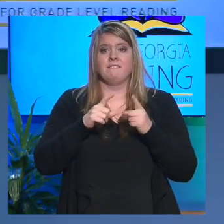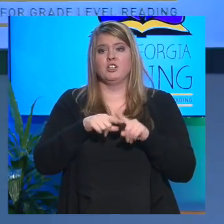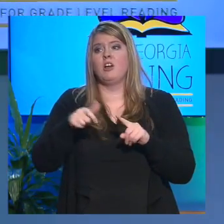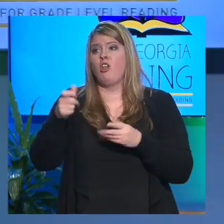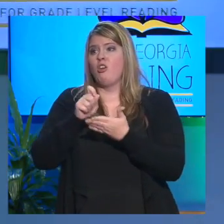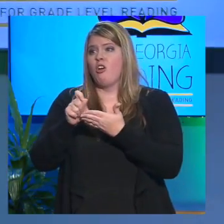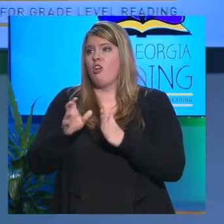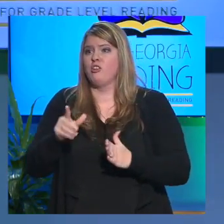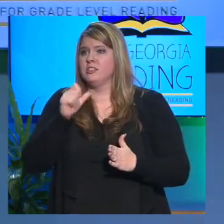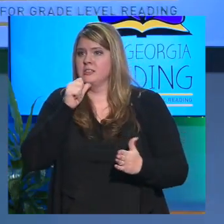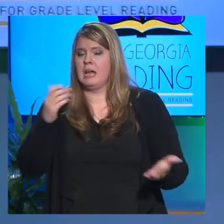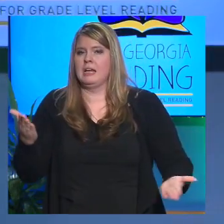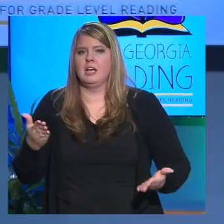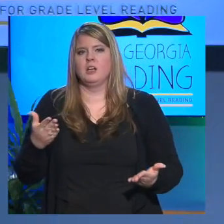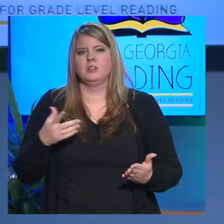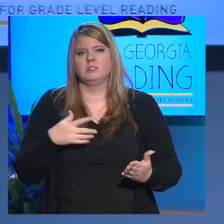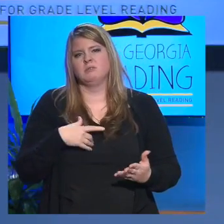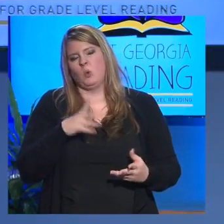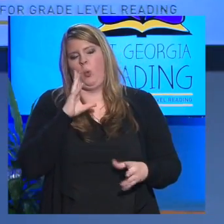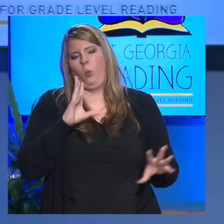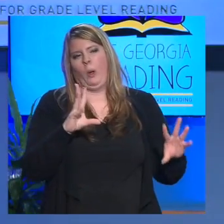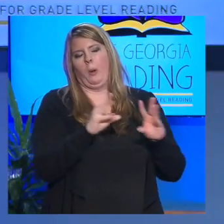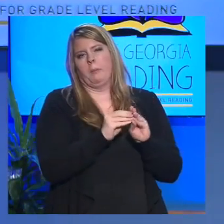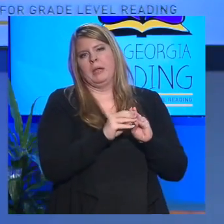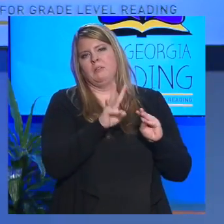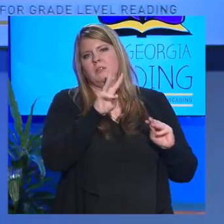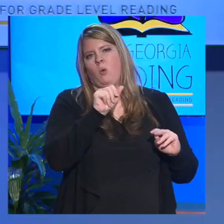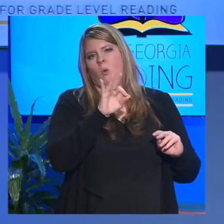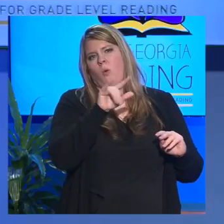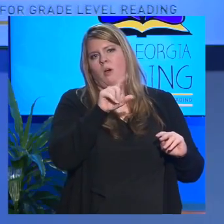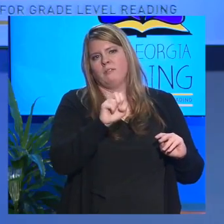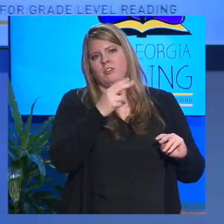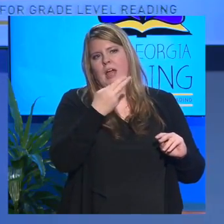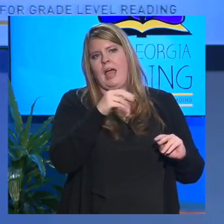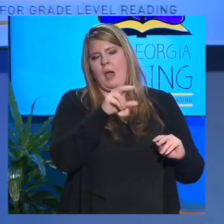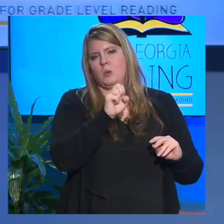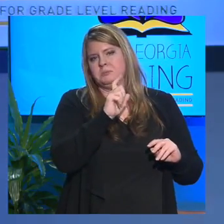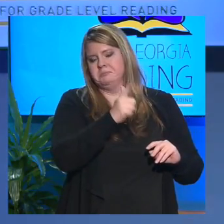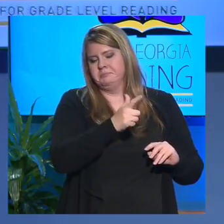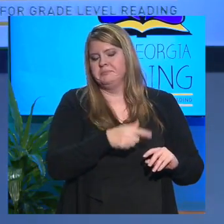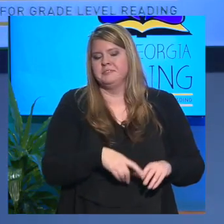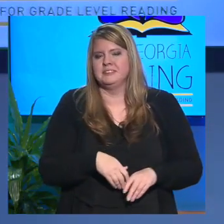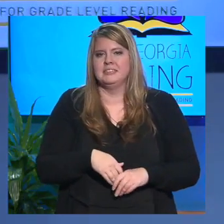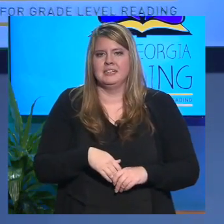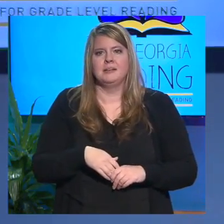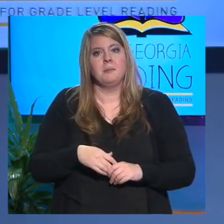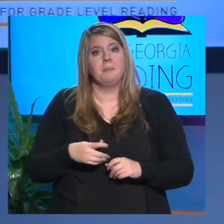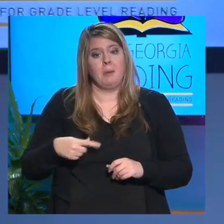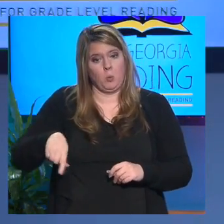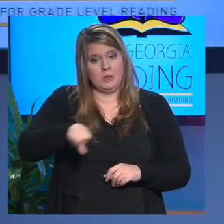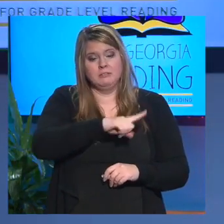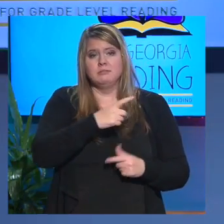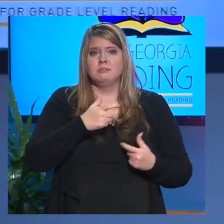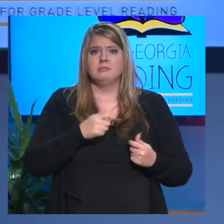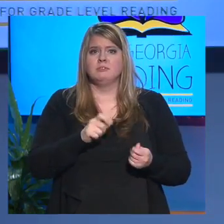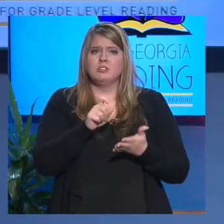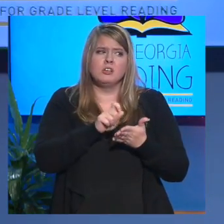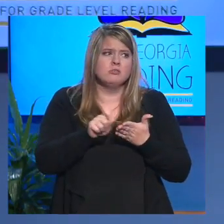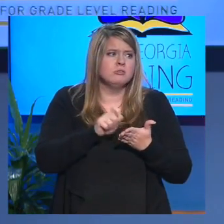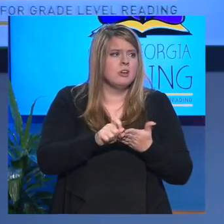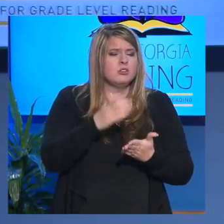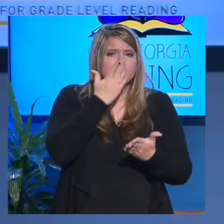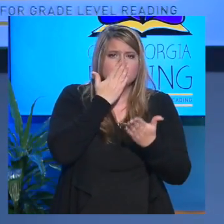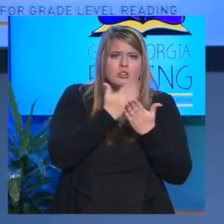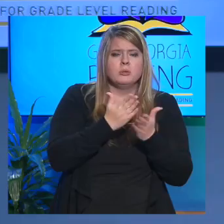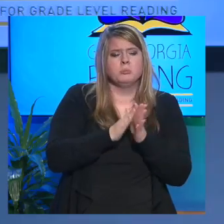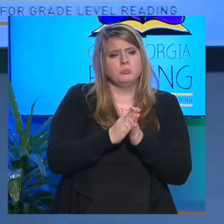aren't here, we meet at Waffle House. I'll let them in on that we'll do our best to write good books, to make you want to read,